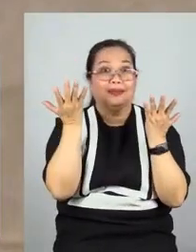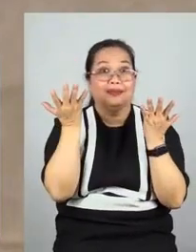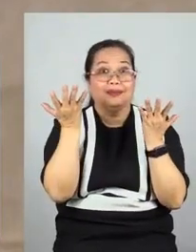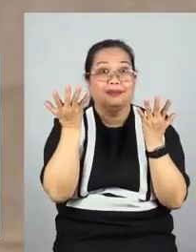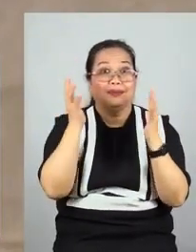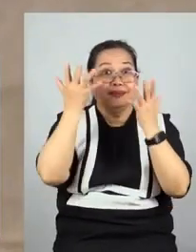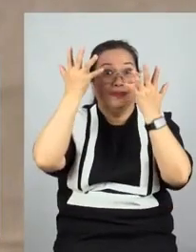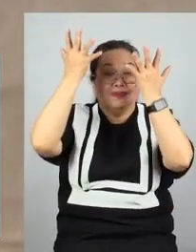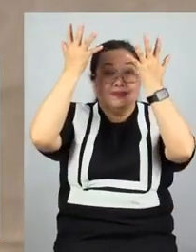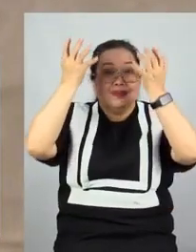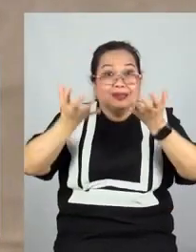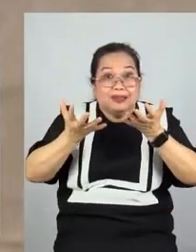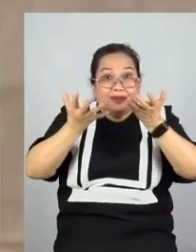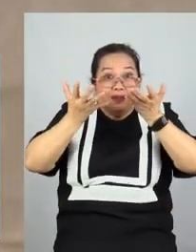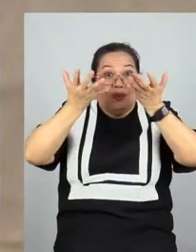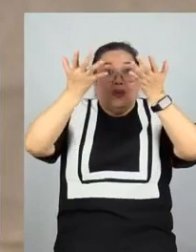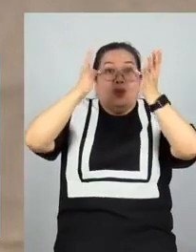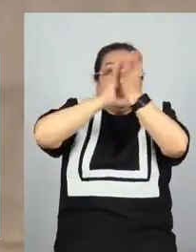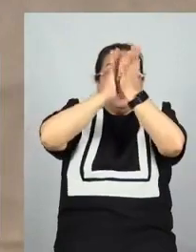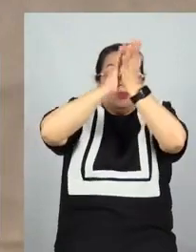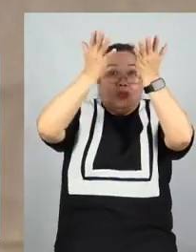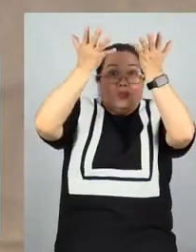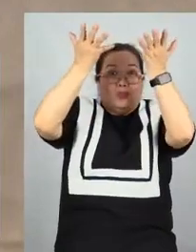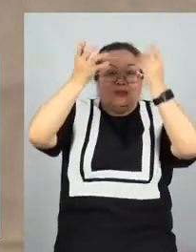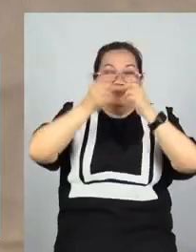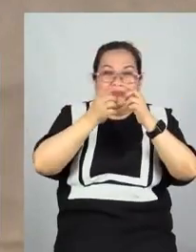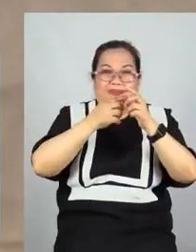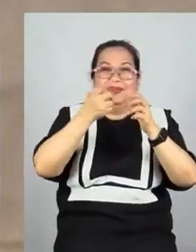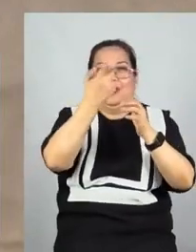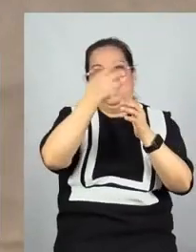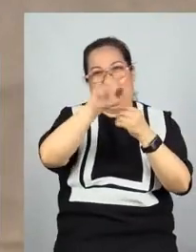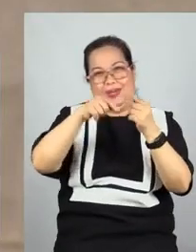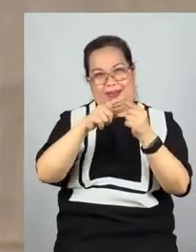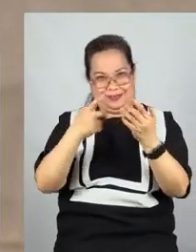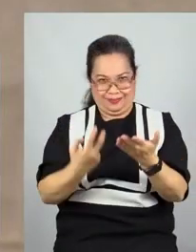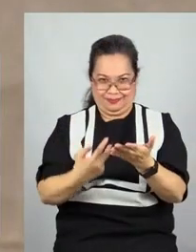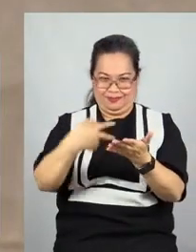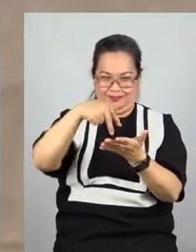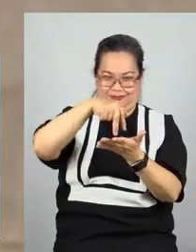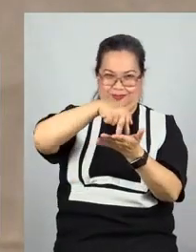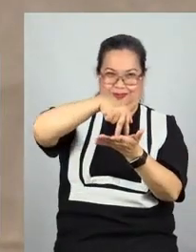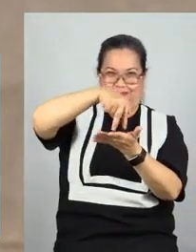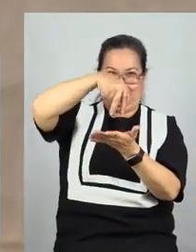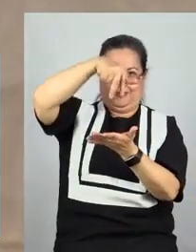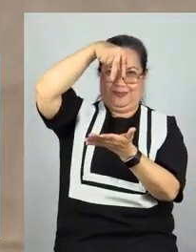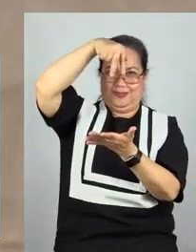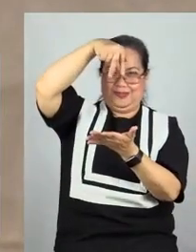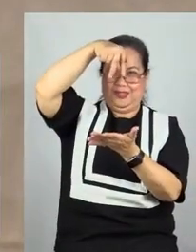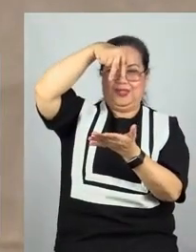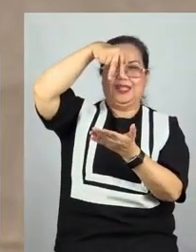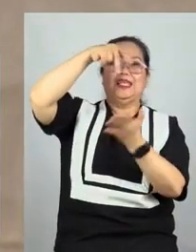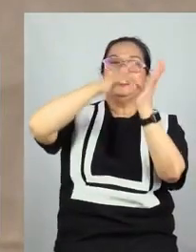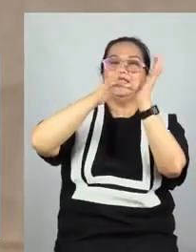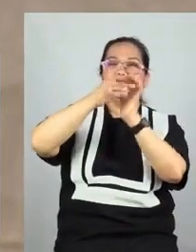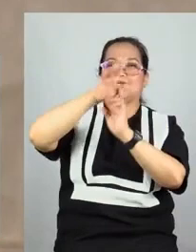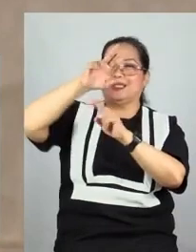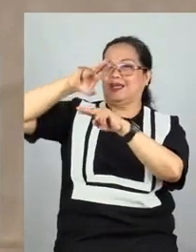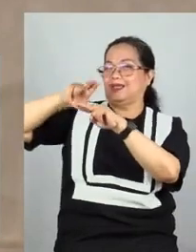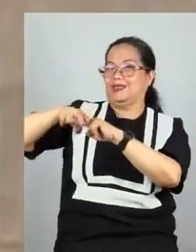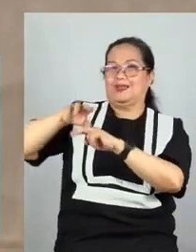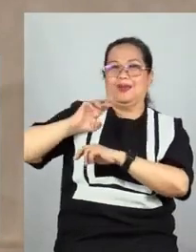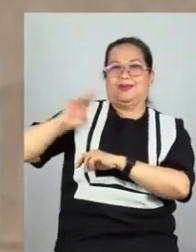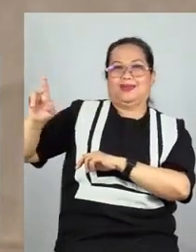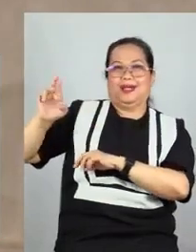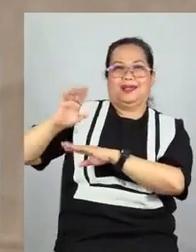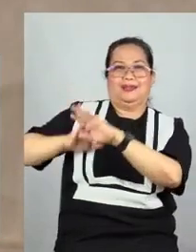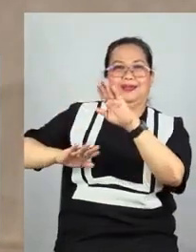Sabi niya sa verse 20, Ephesians 1, when He raised Him from the dead and seated Him at His right hand in the heavenly places.